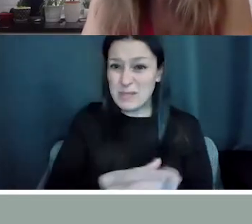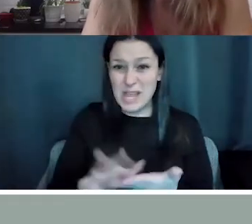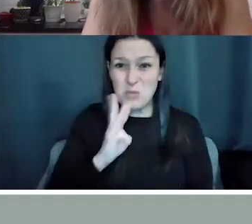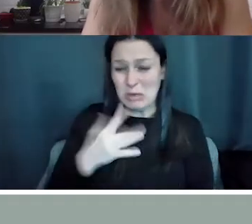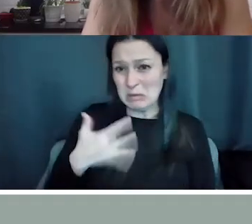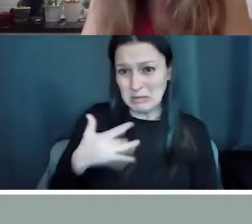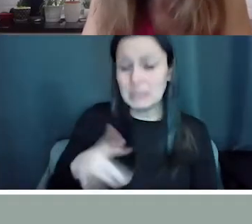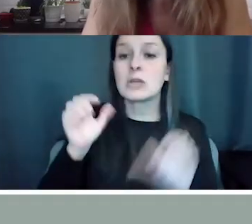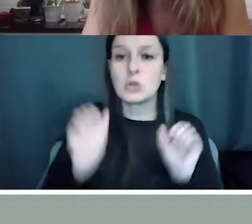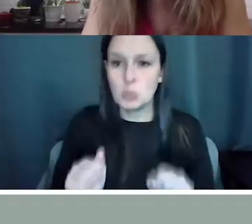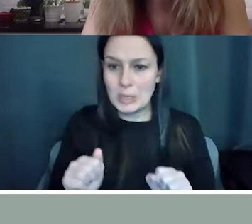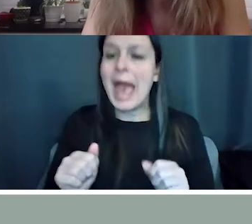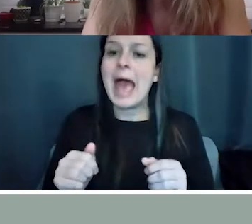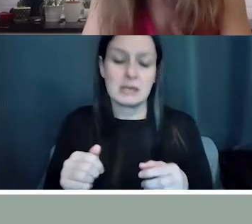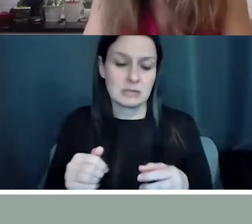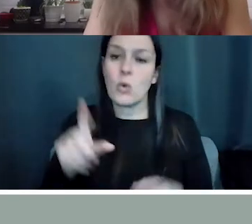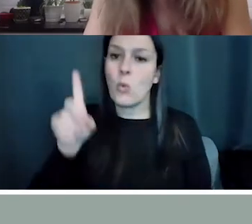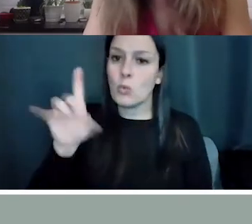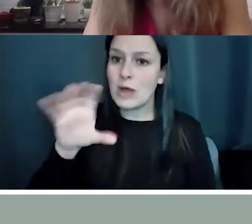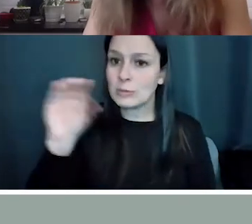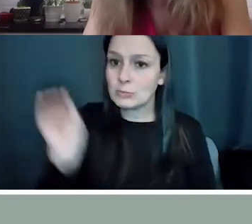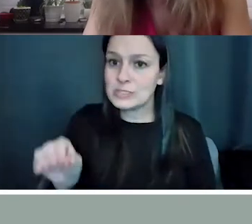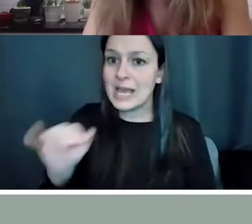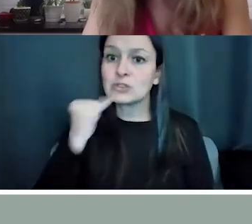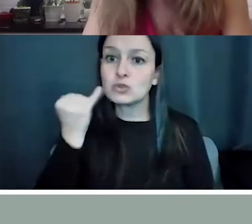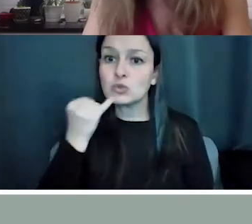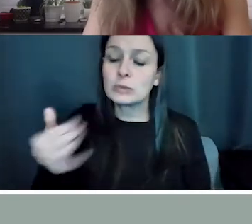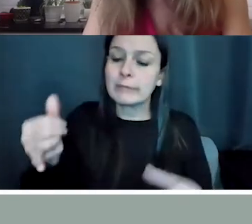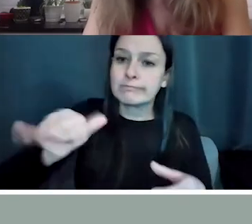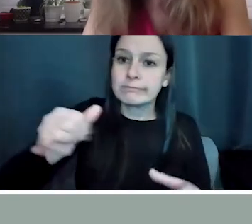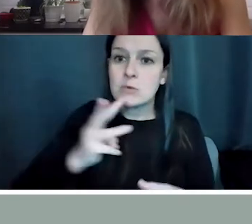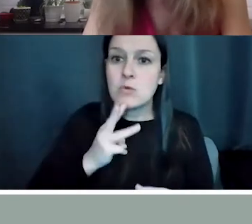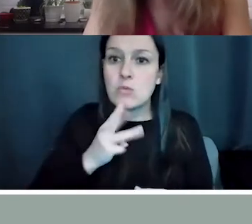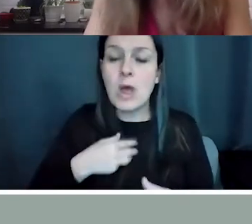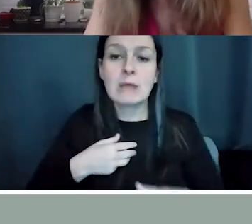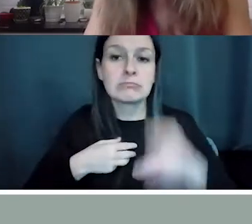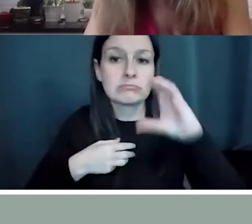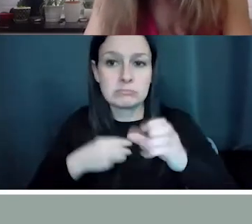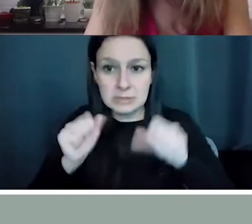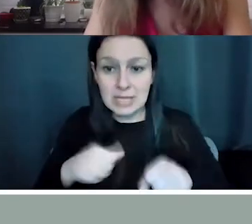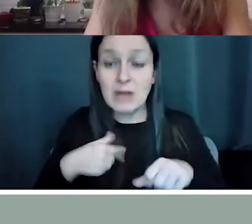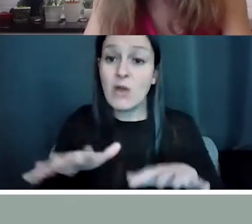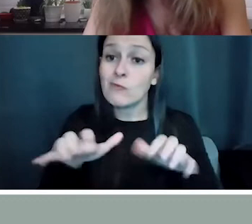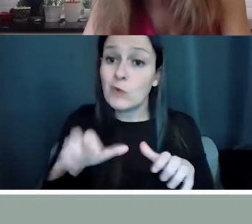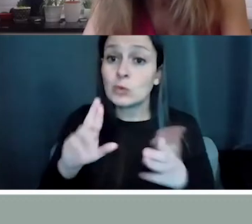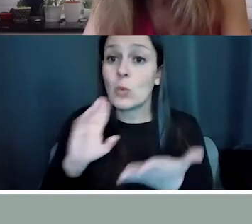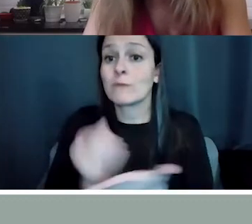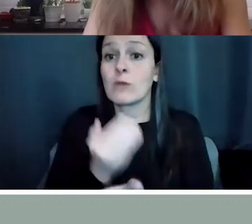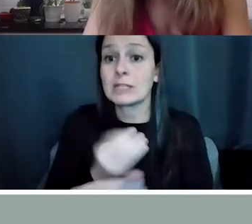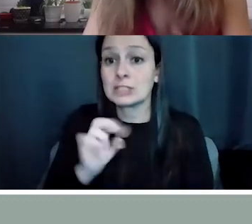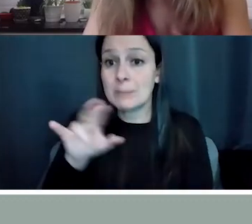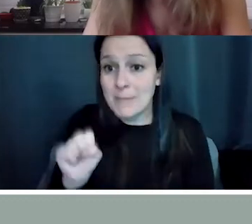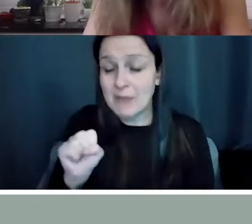fine. You can take like 100% juice, do a splash to flavor, put in some like frozen or fresh berries or some fresh